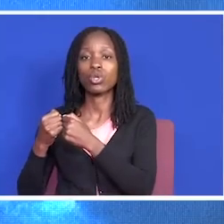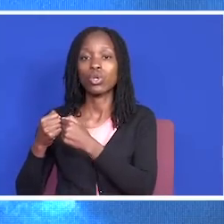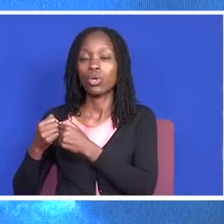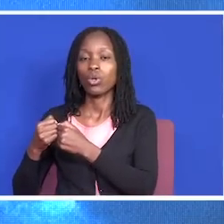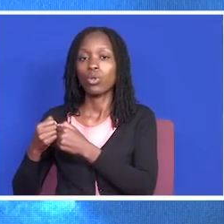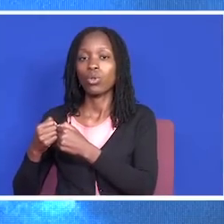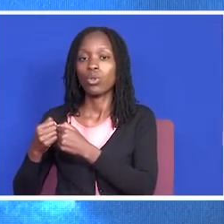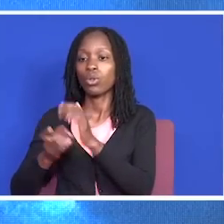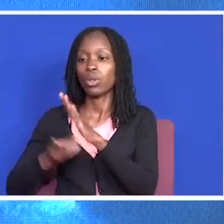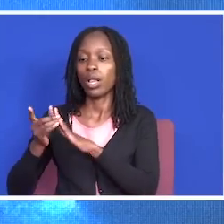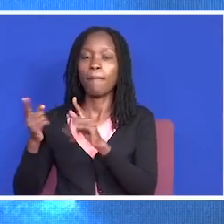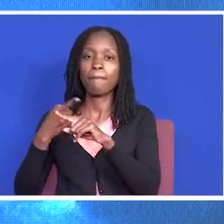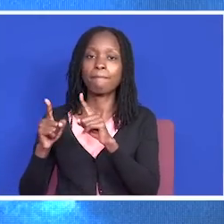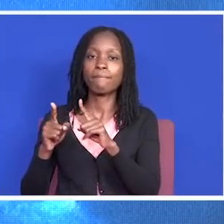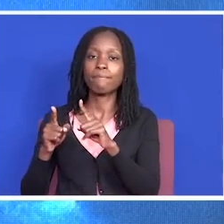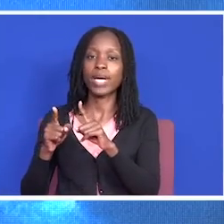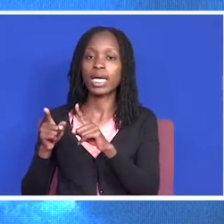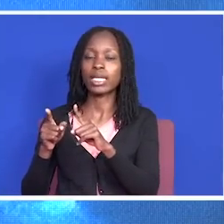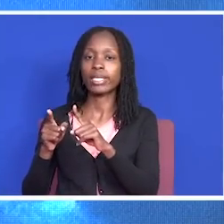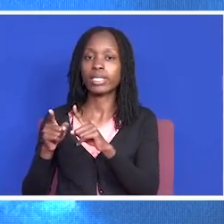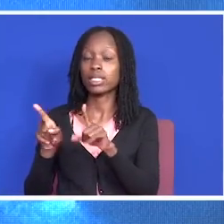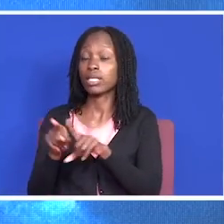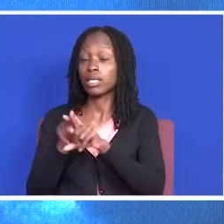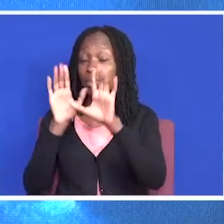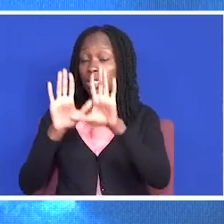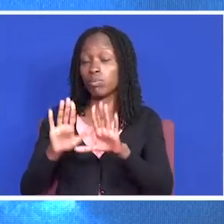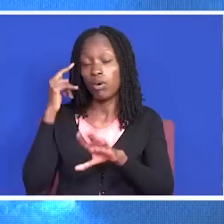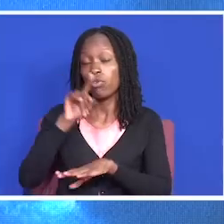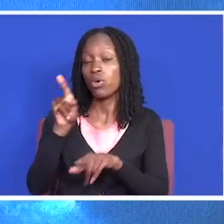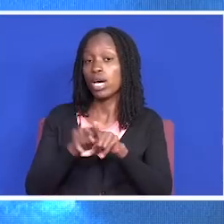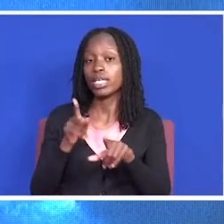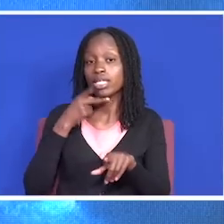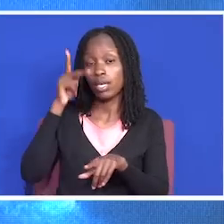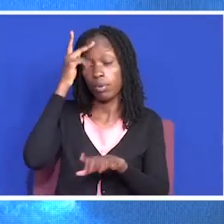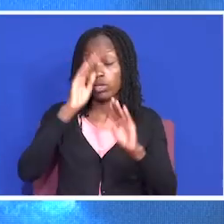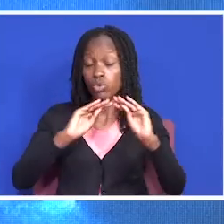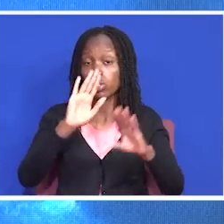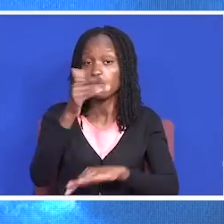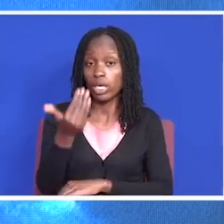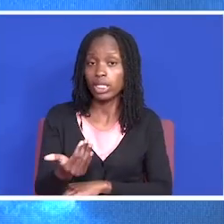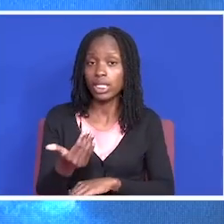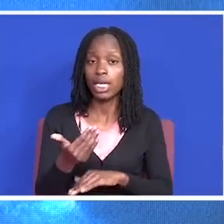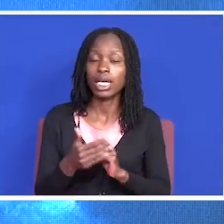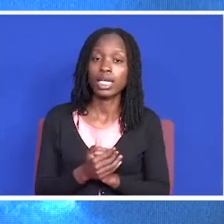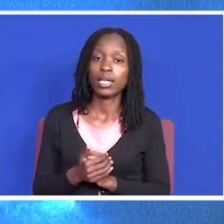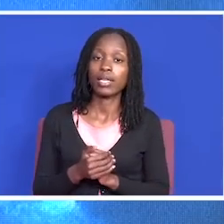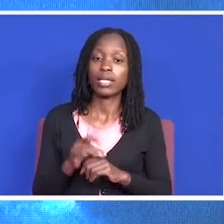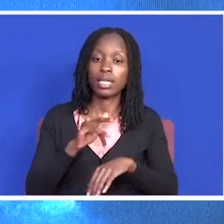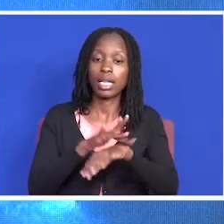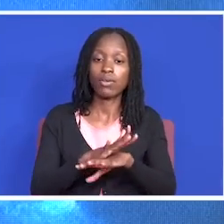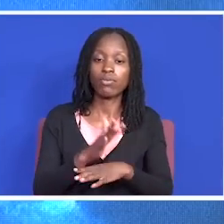a social handicap. And it's important for you as a parent to teach a child very early of